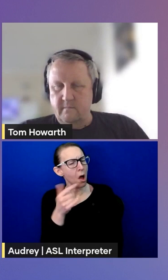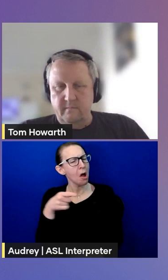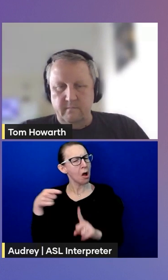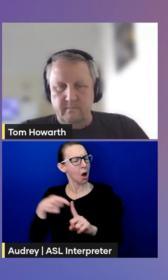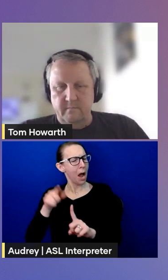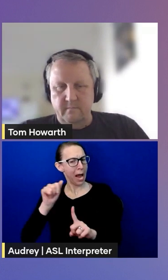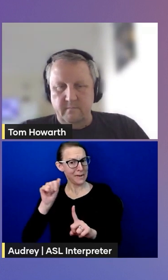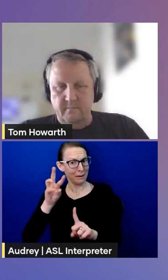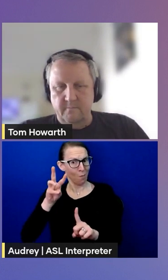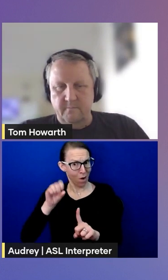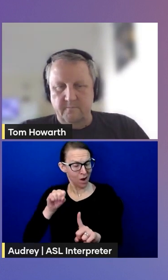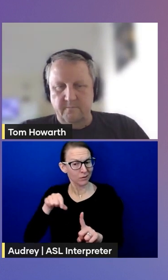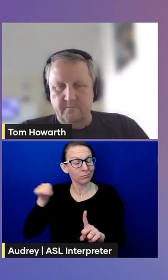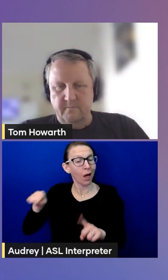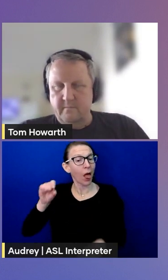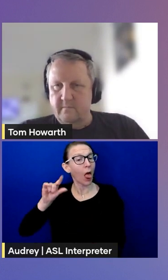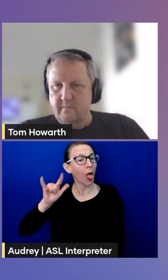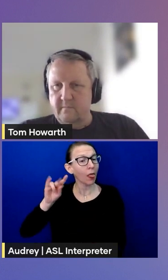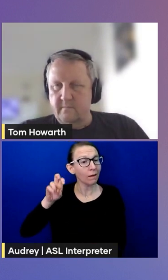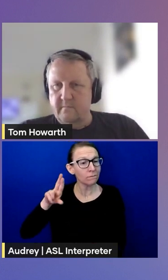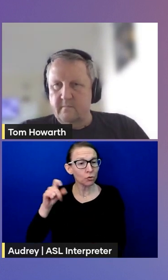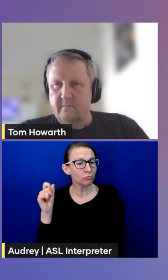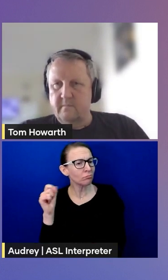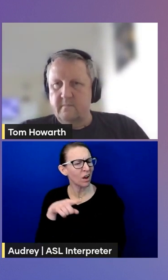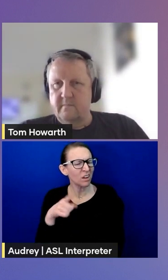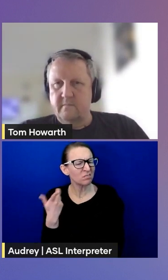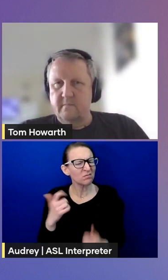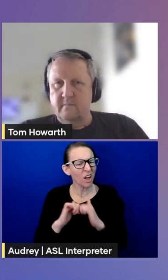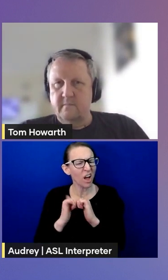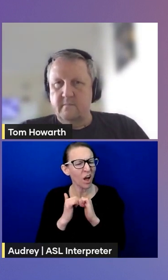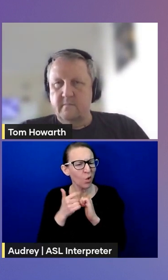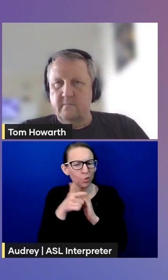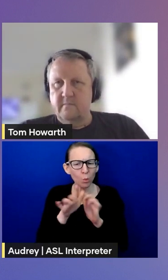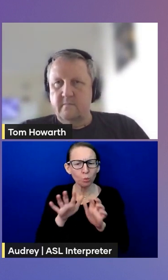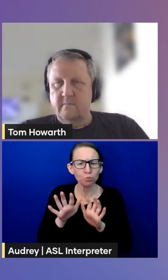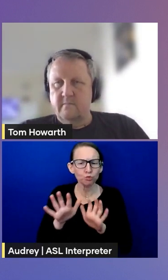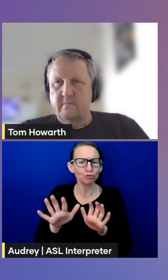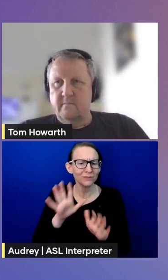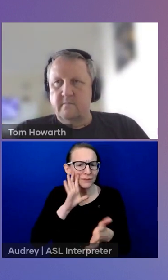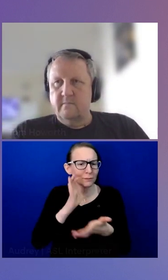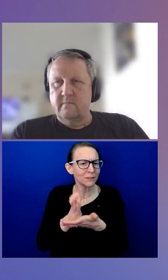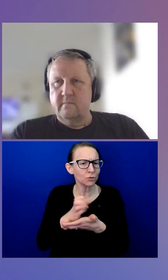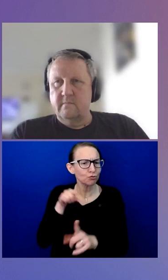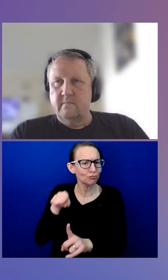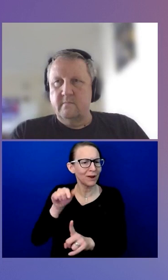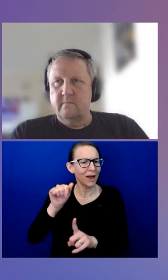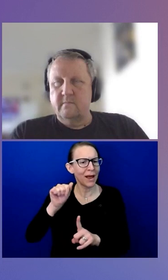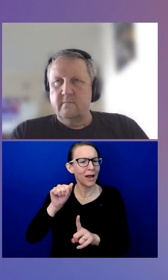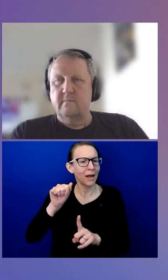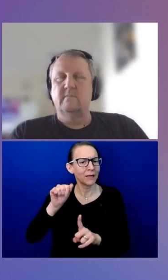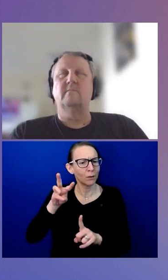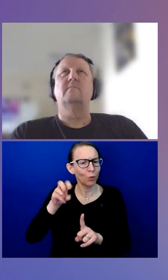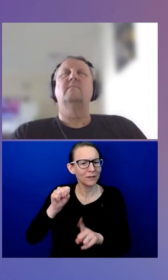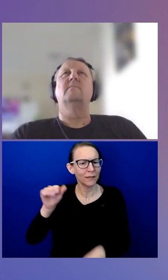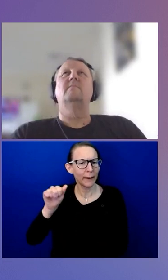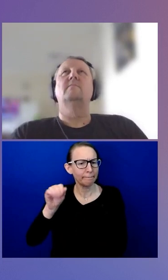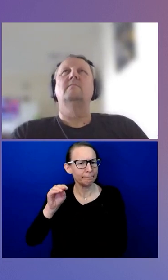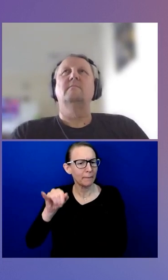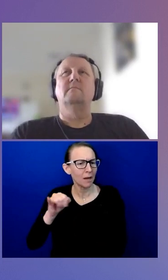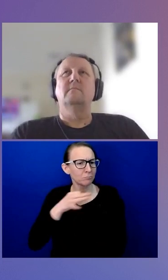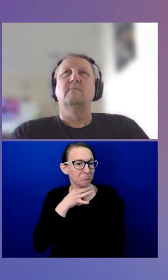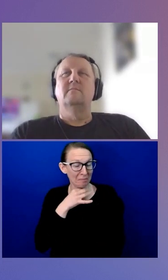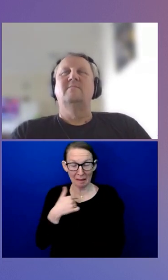someone, Oliver, was asking, how do you push the image to AWS AMI? I know the